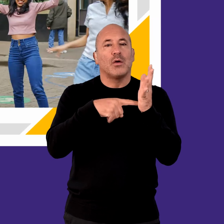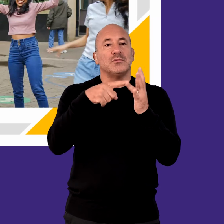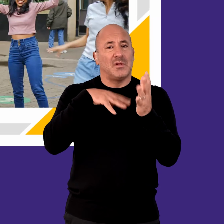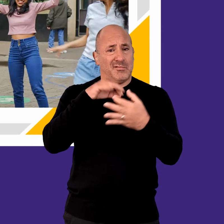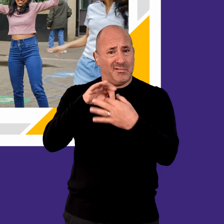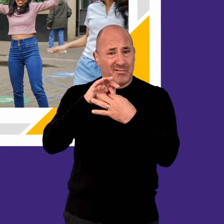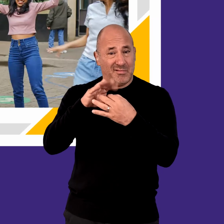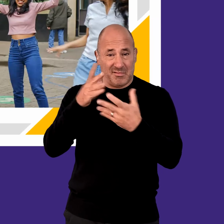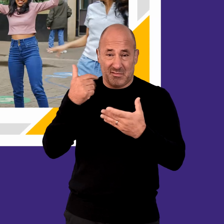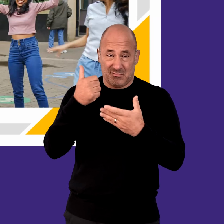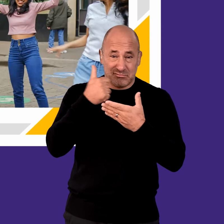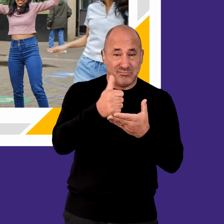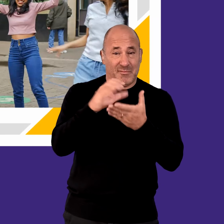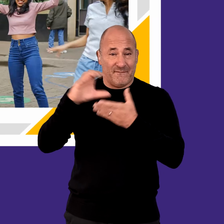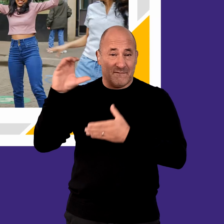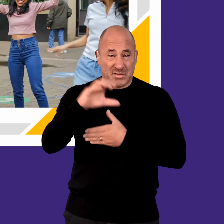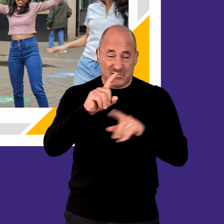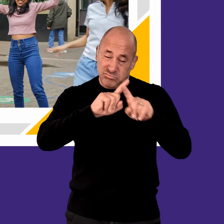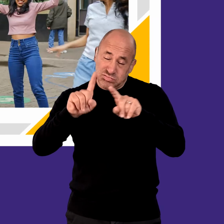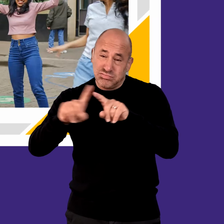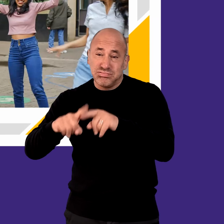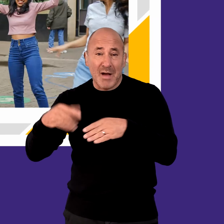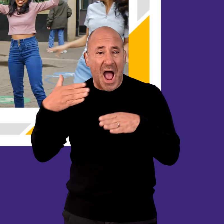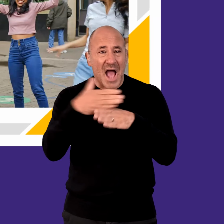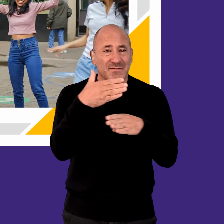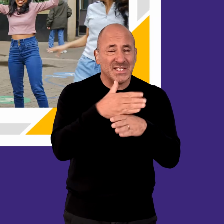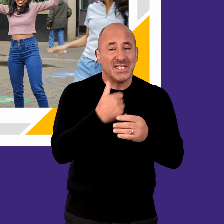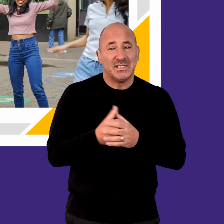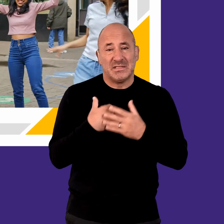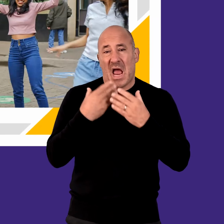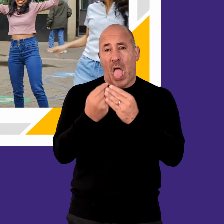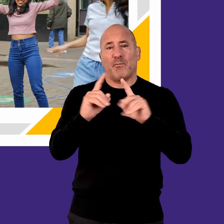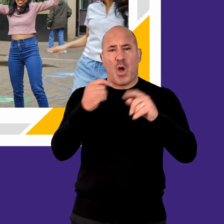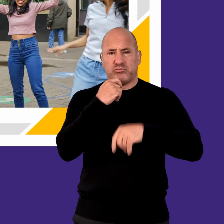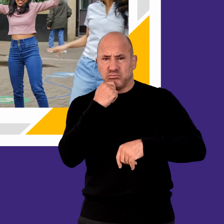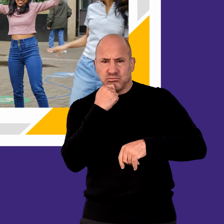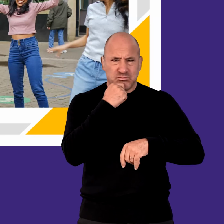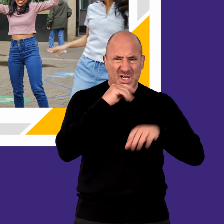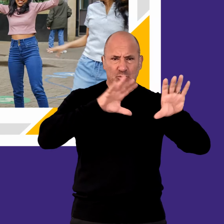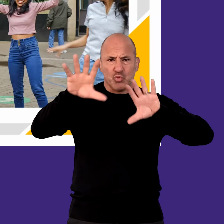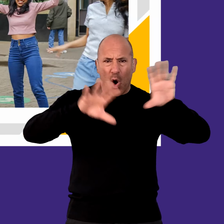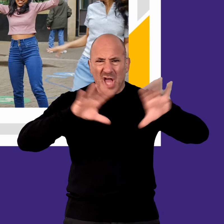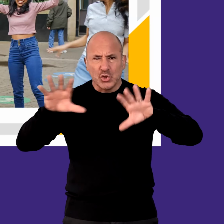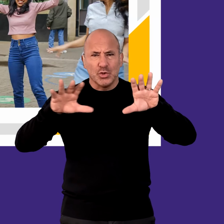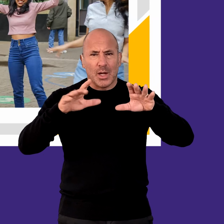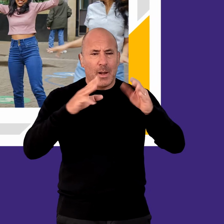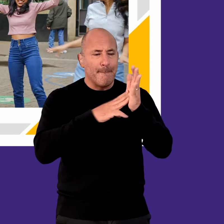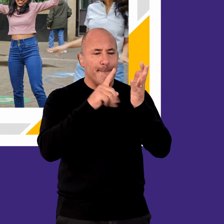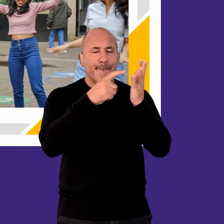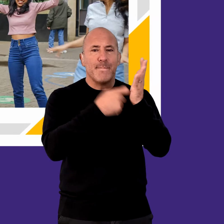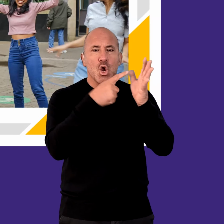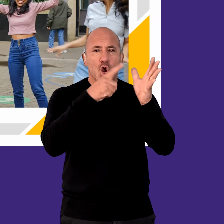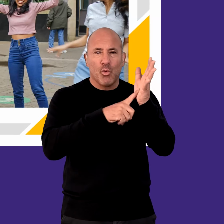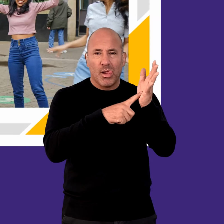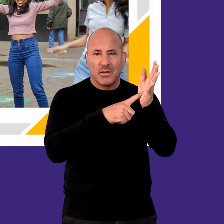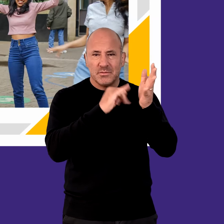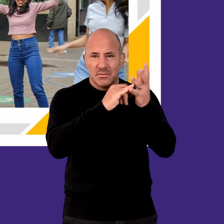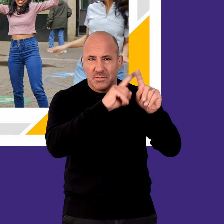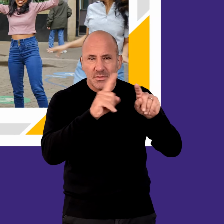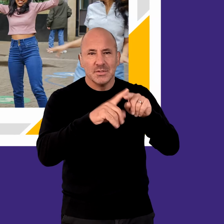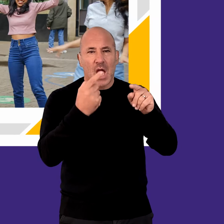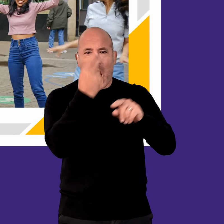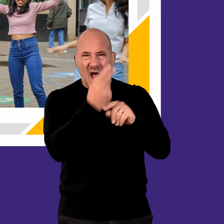Stockton, which has supported and funded a whole range of activities. We've helped them select and manage the installation of a